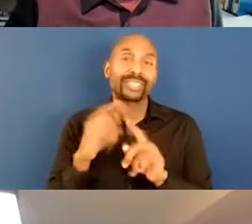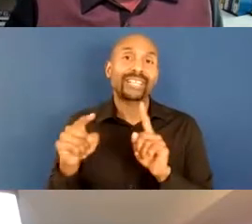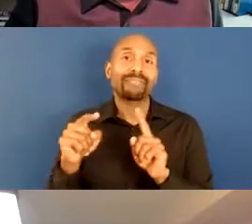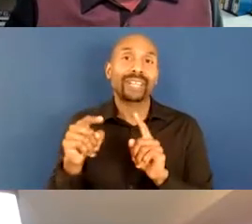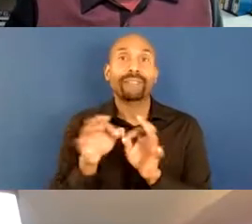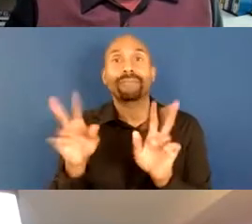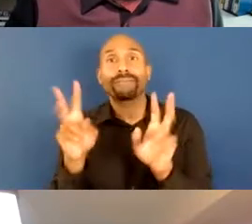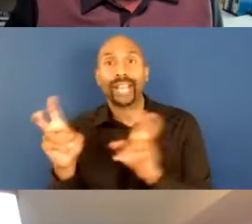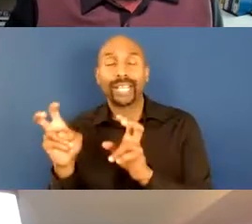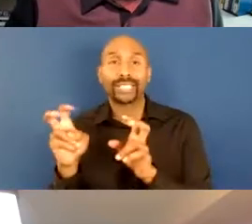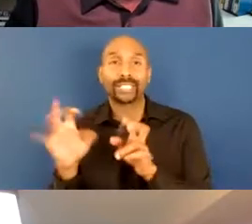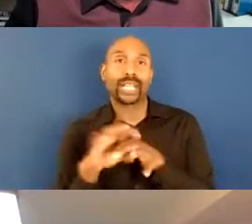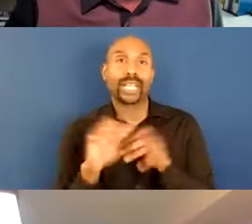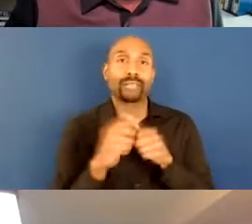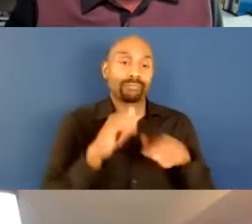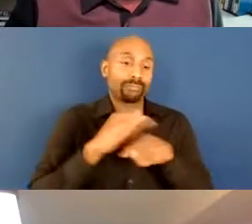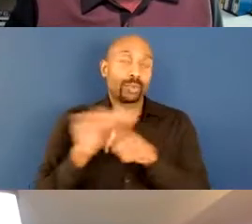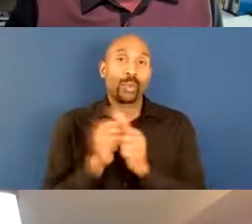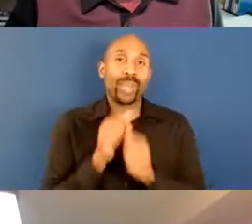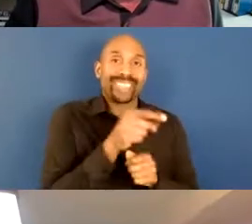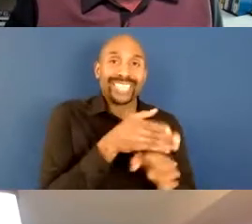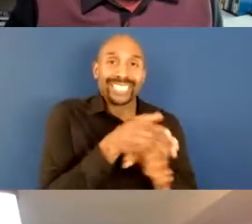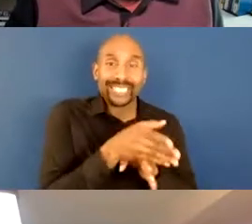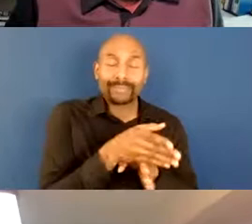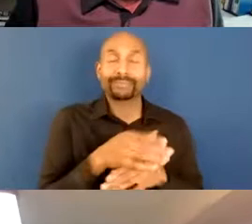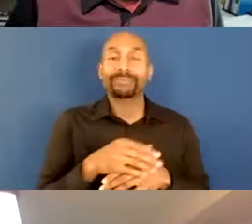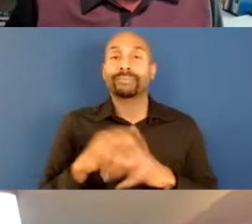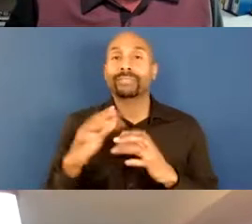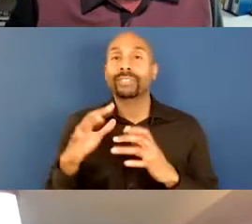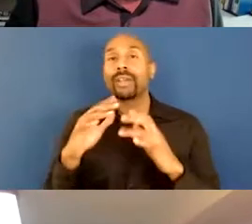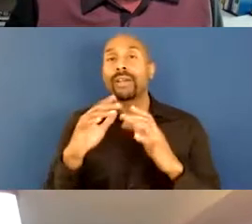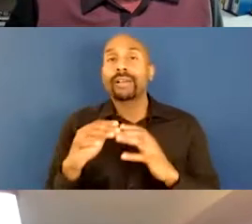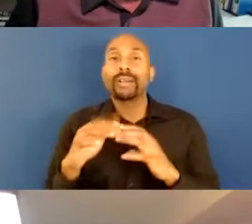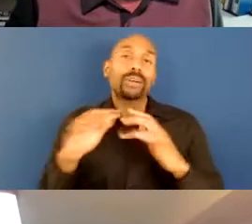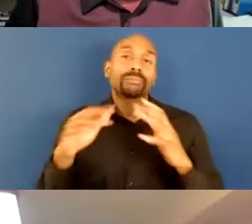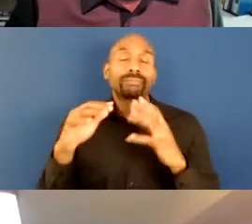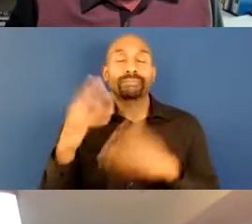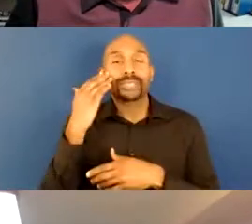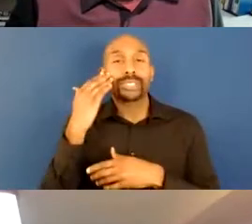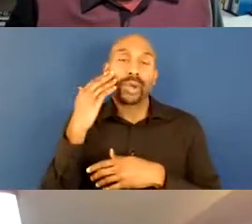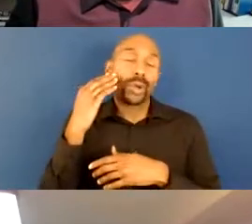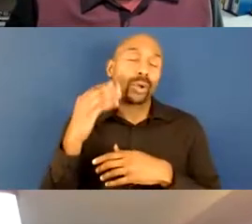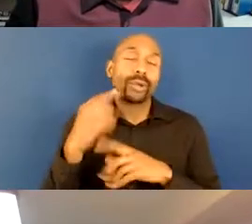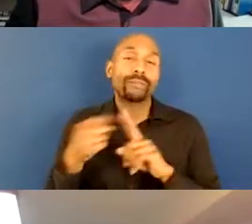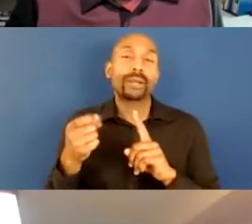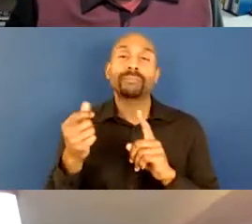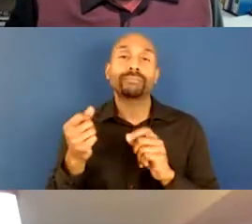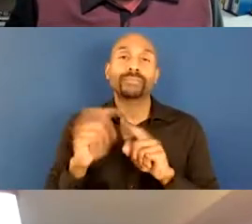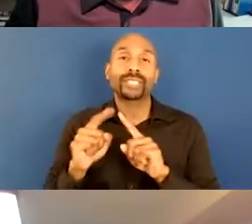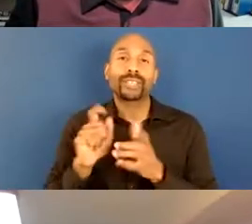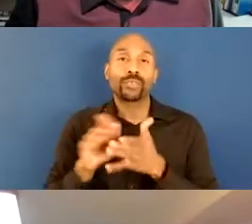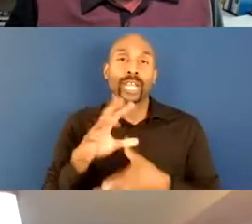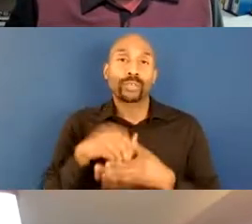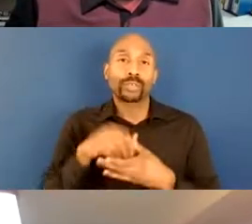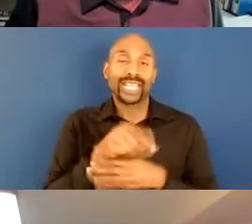in all of the writers from Thucydides to Alexander Wendt. But they do have a